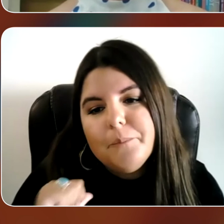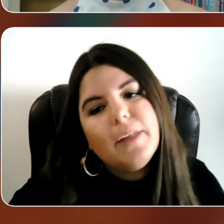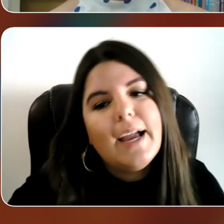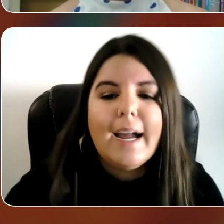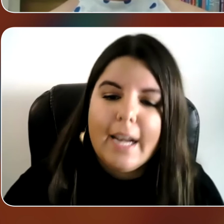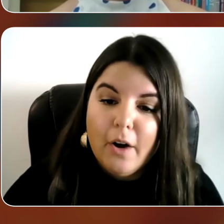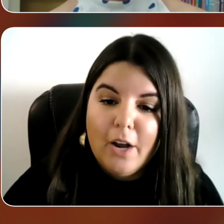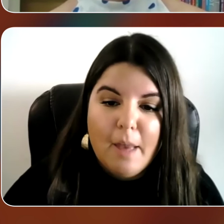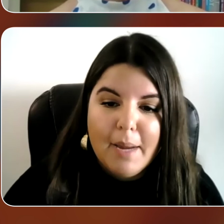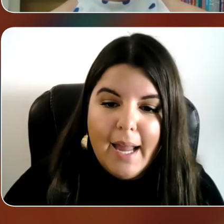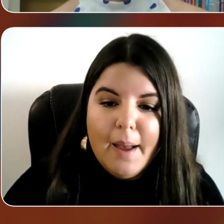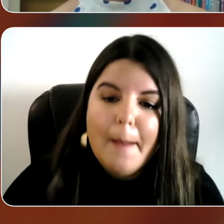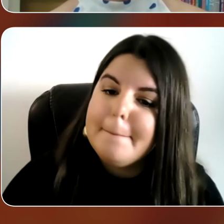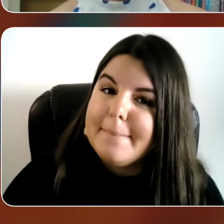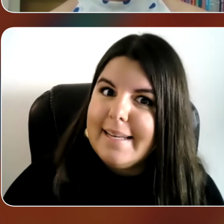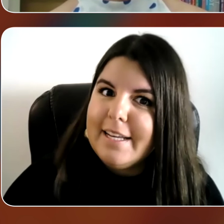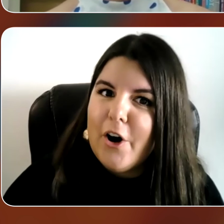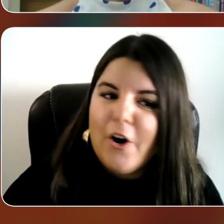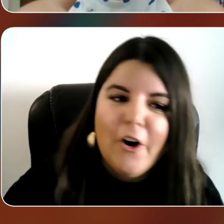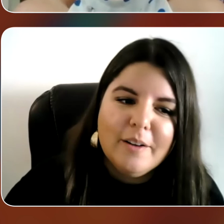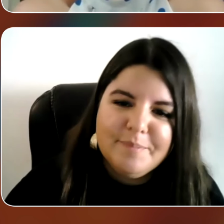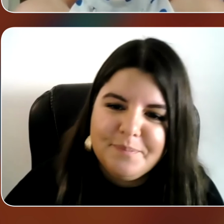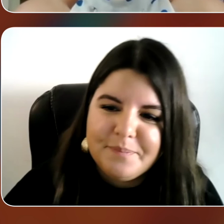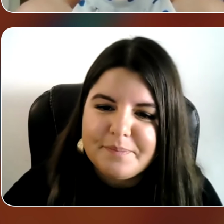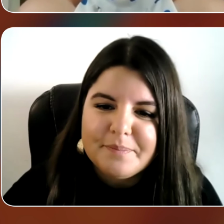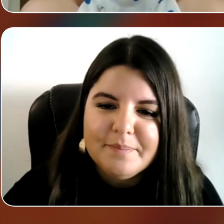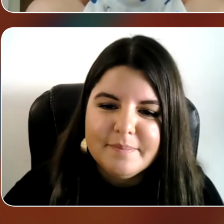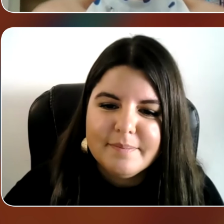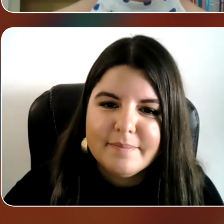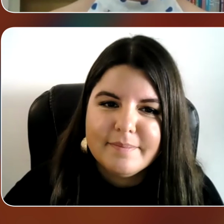yo, creo que lo llamaré Minino.